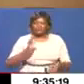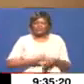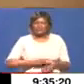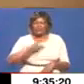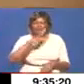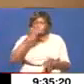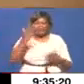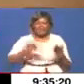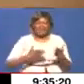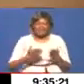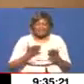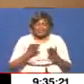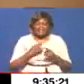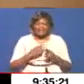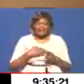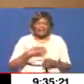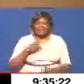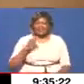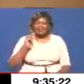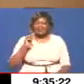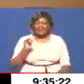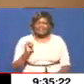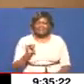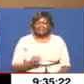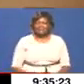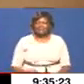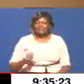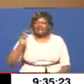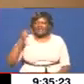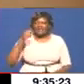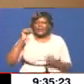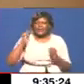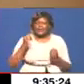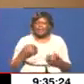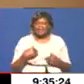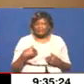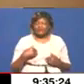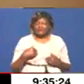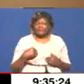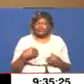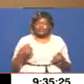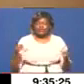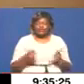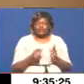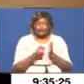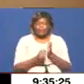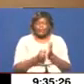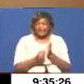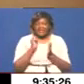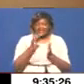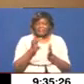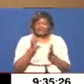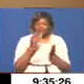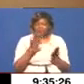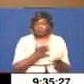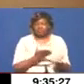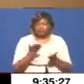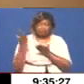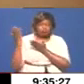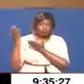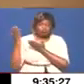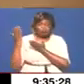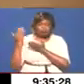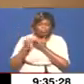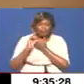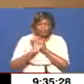I am Cynthia Nyamai. Now, Kenya might be faced with a shortage of maize if the current export of the grain to neighboring countries